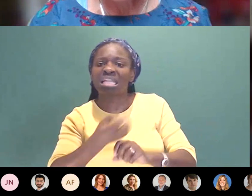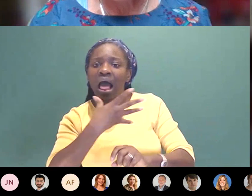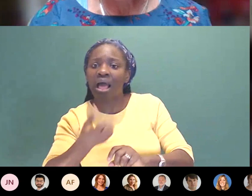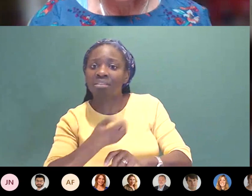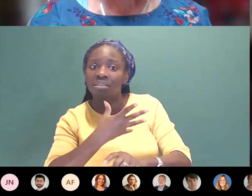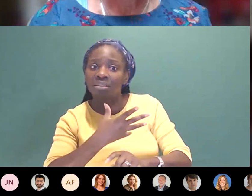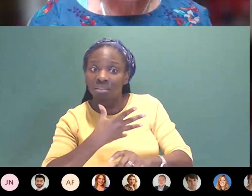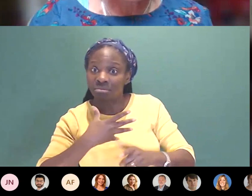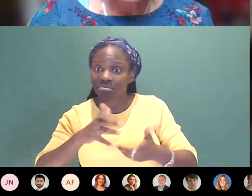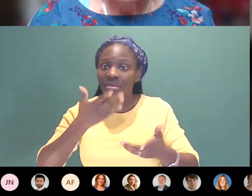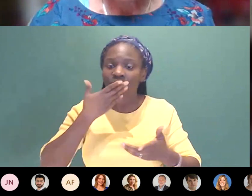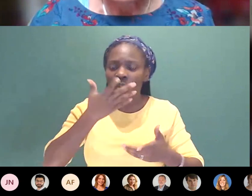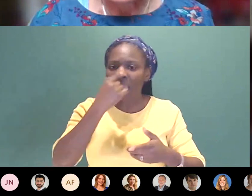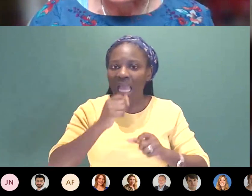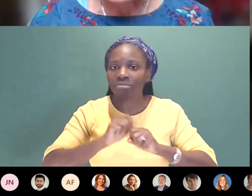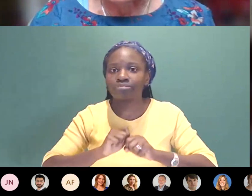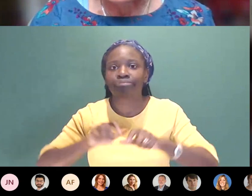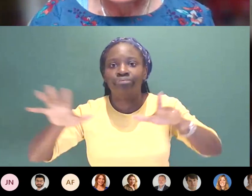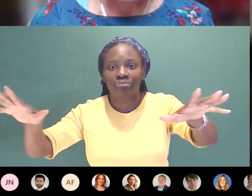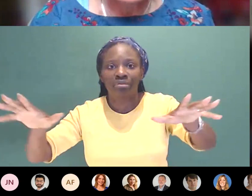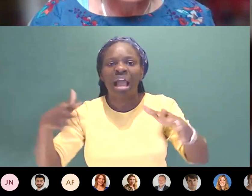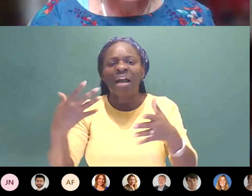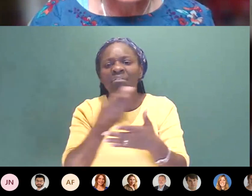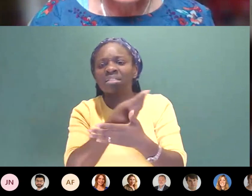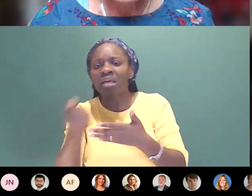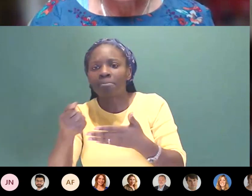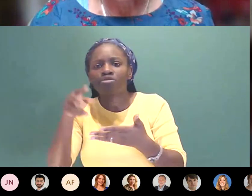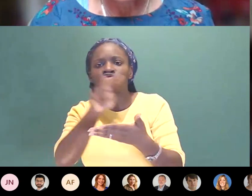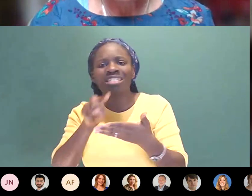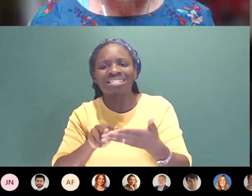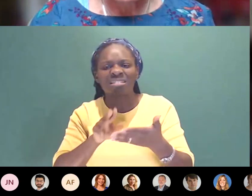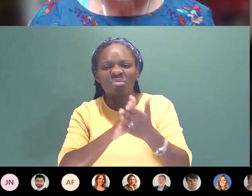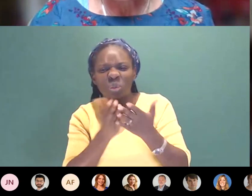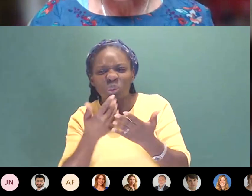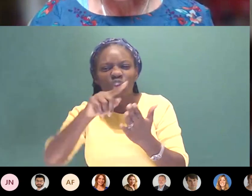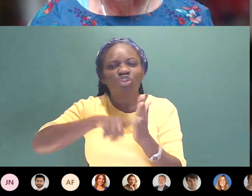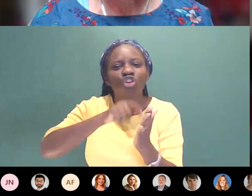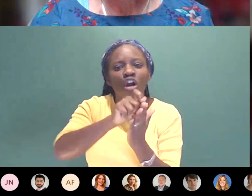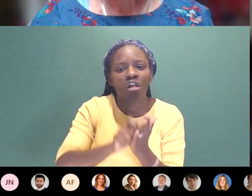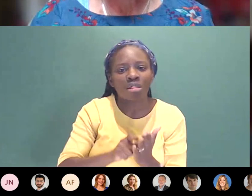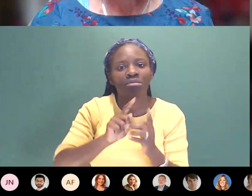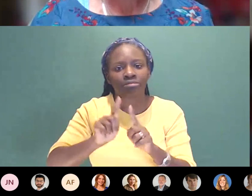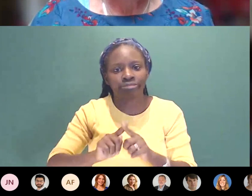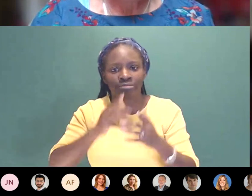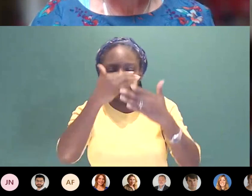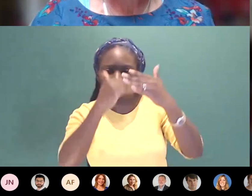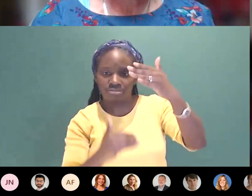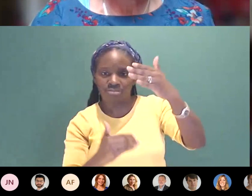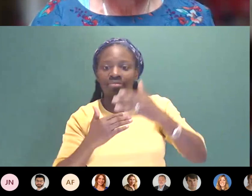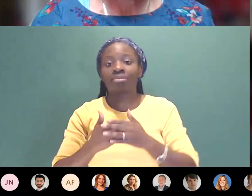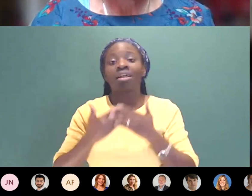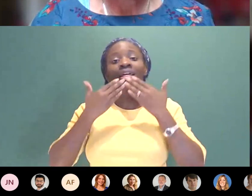those, which do have some reading material in the final slide. So many thanks, everybody.